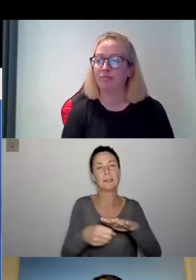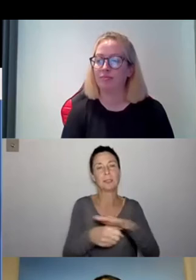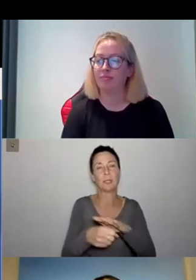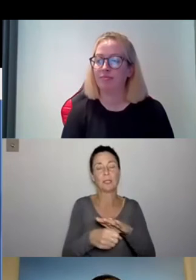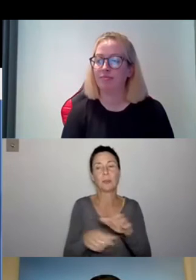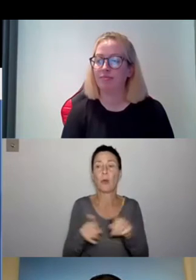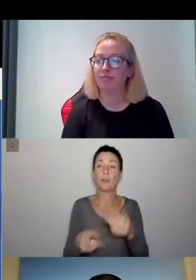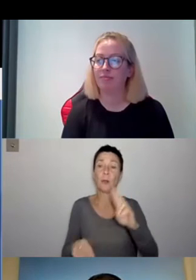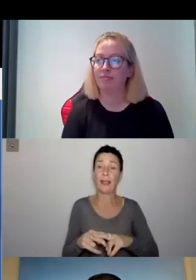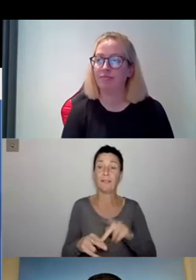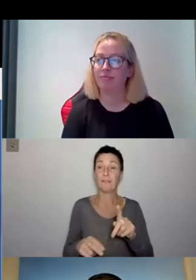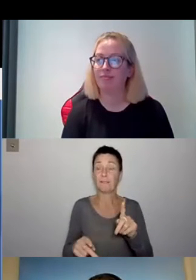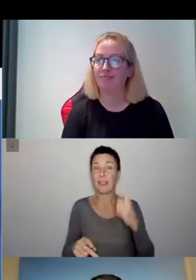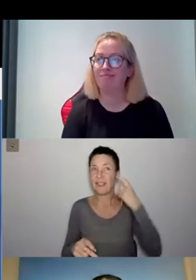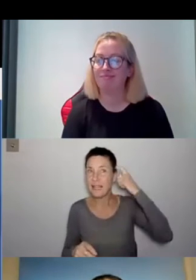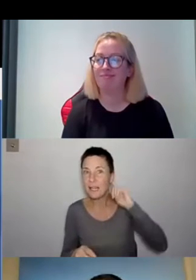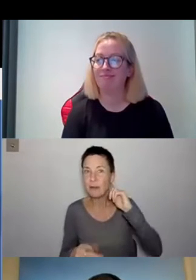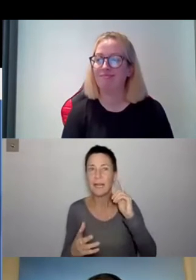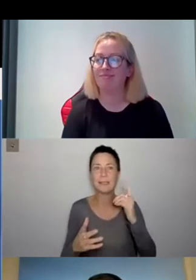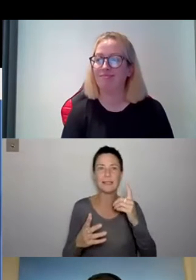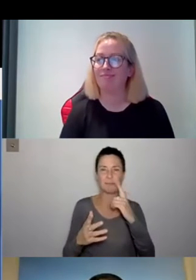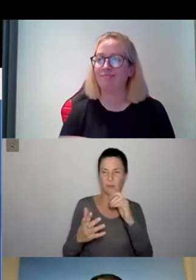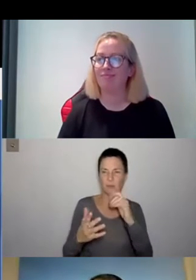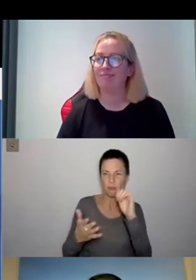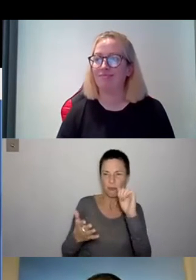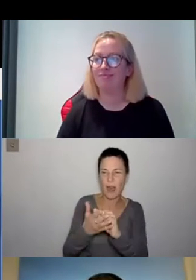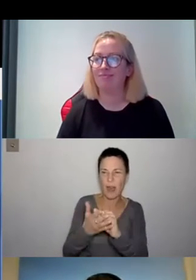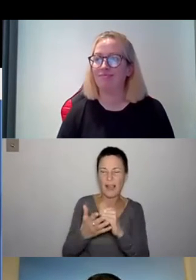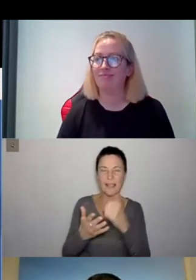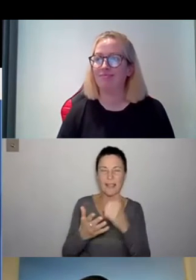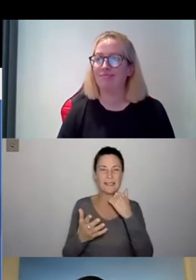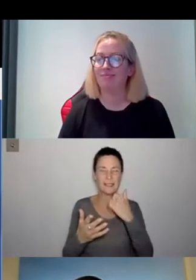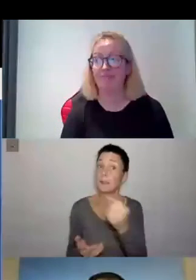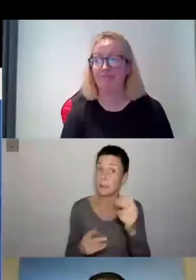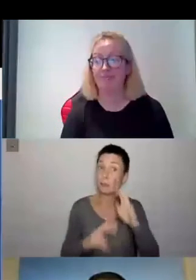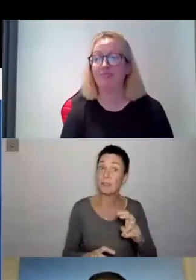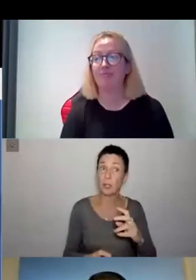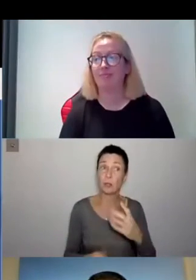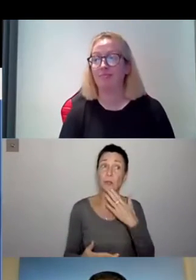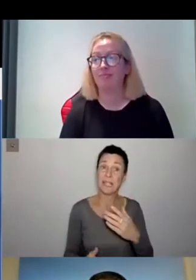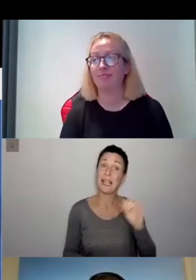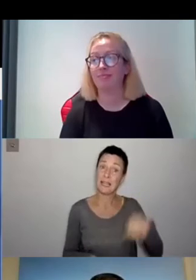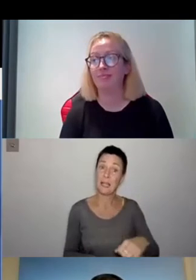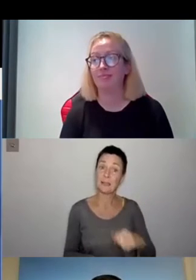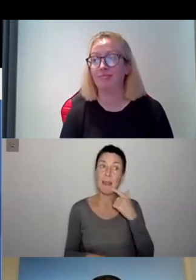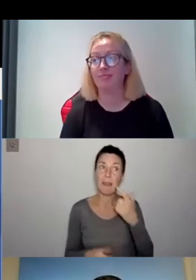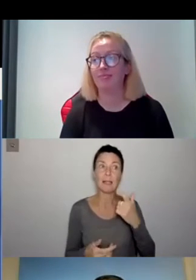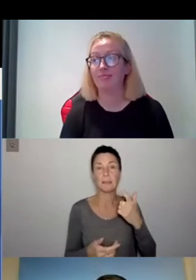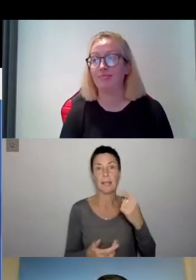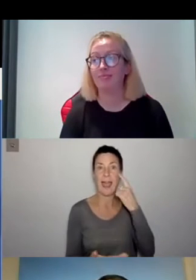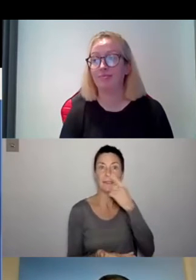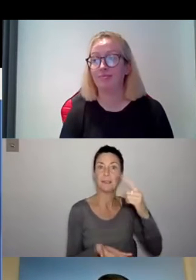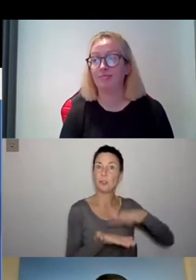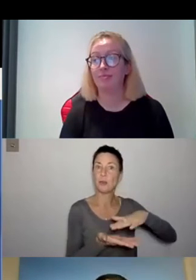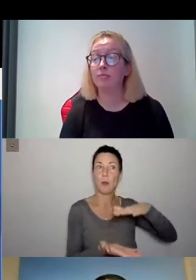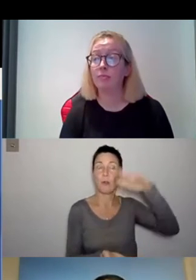not the hearing aids is kind of being programmed right and the radio is the right amplification, etc., etc. There's all sorts of. I'm glad to say the research field of